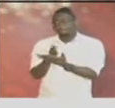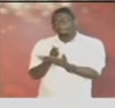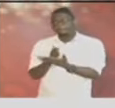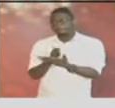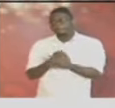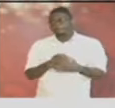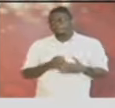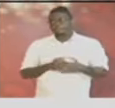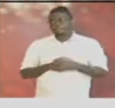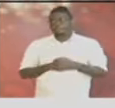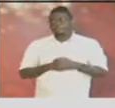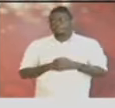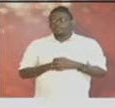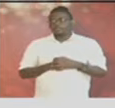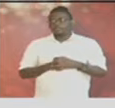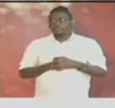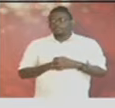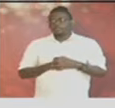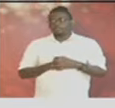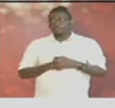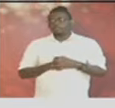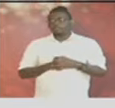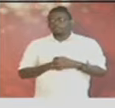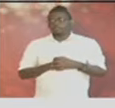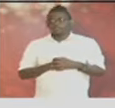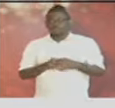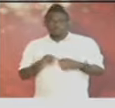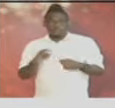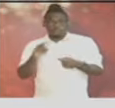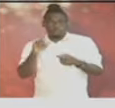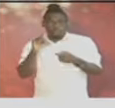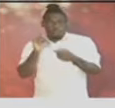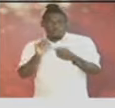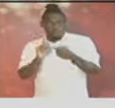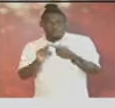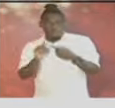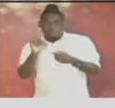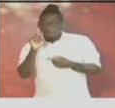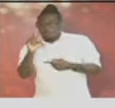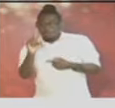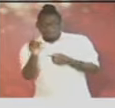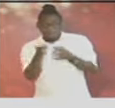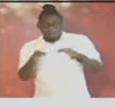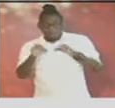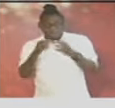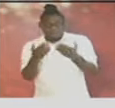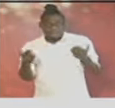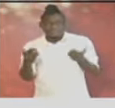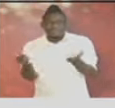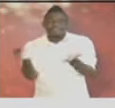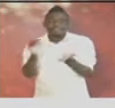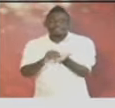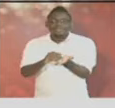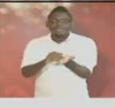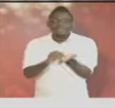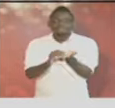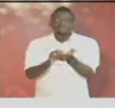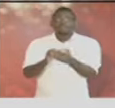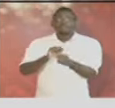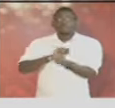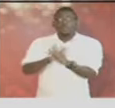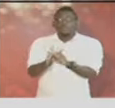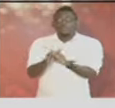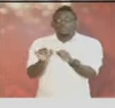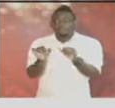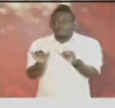to a close, one of the important things we'd also like to emphasize is the virus has not gone anywhere. The